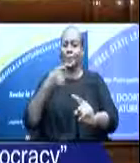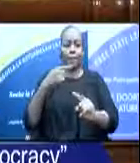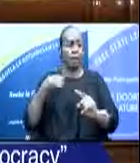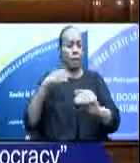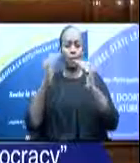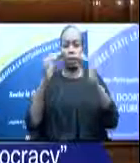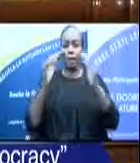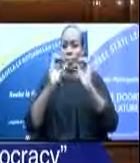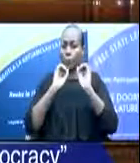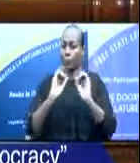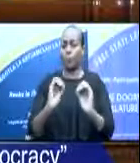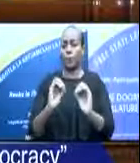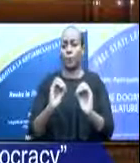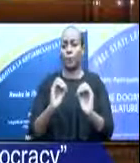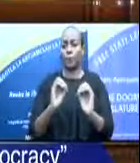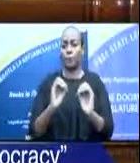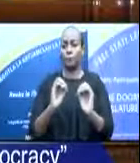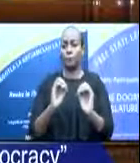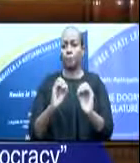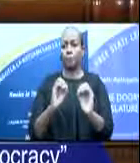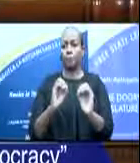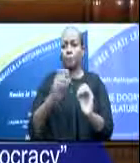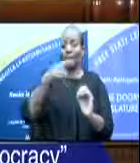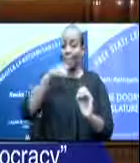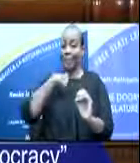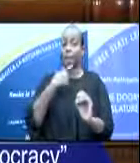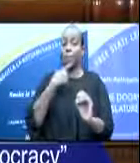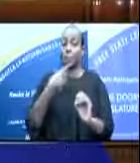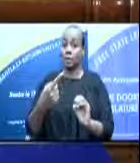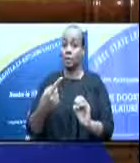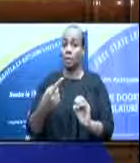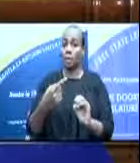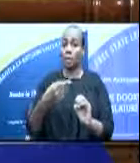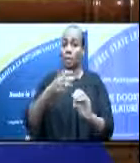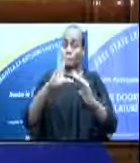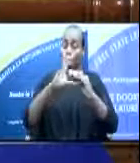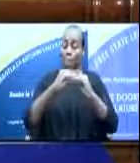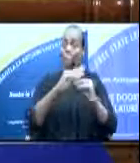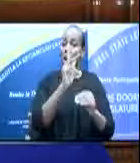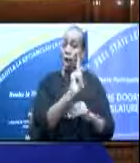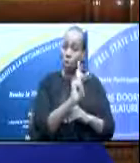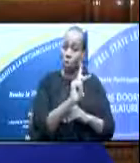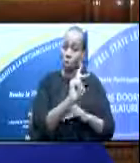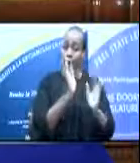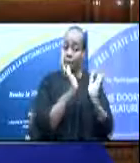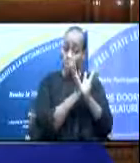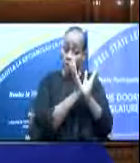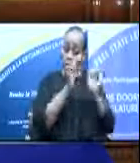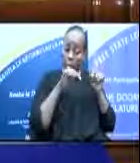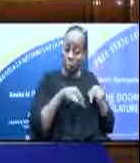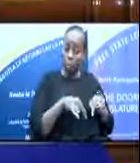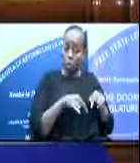am every time she gets that. All that I'm saying to you, Honorable Khakao, in the house,